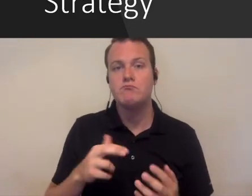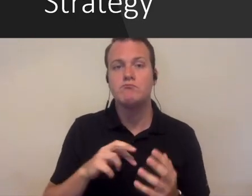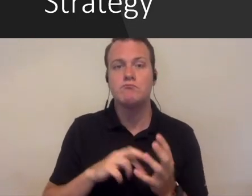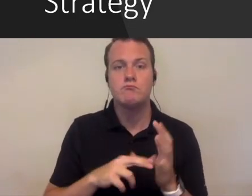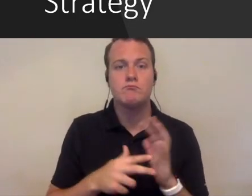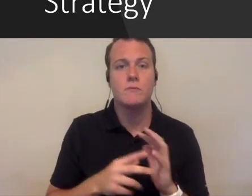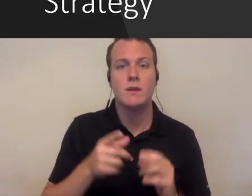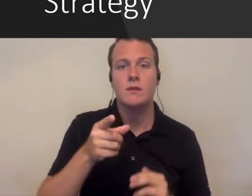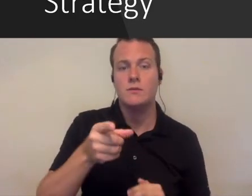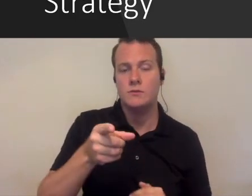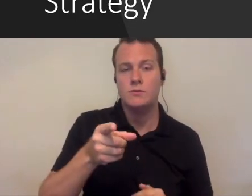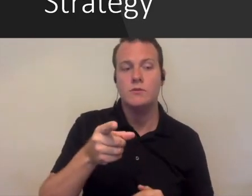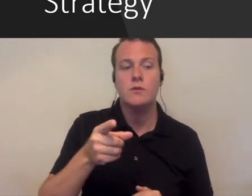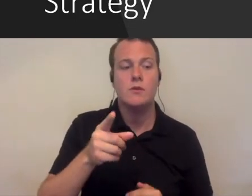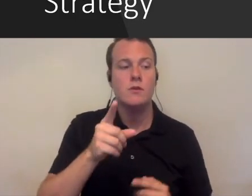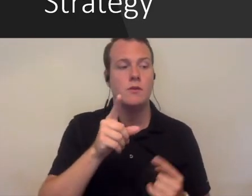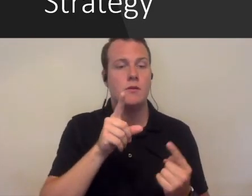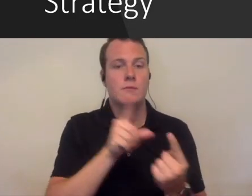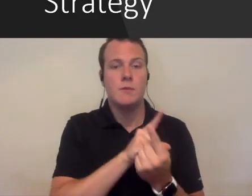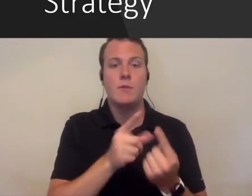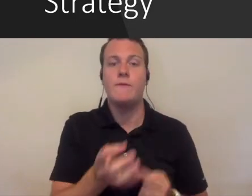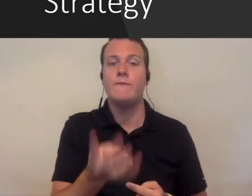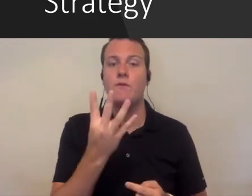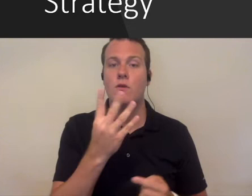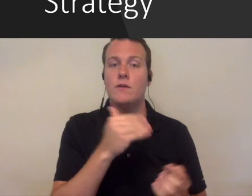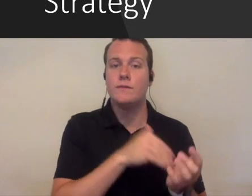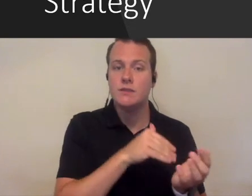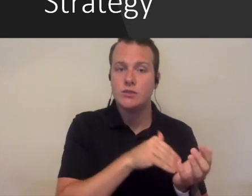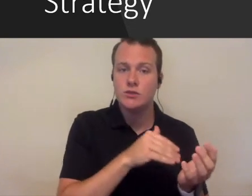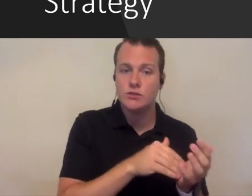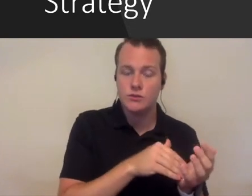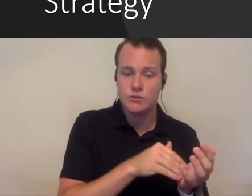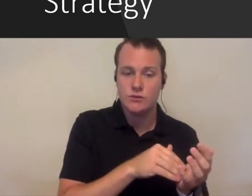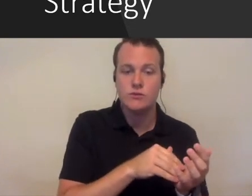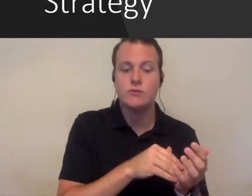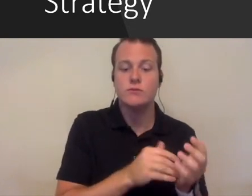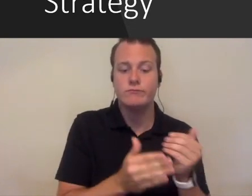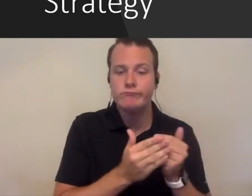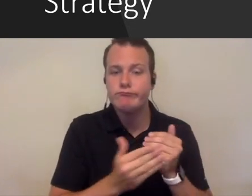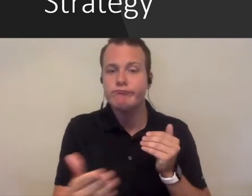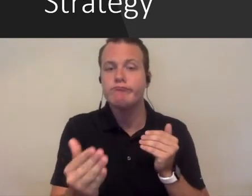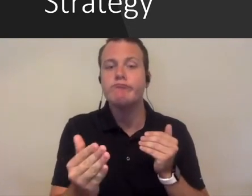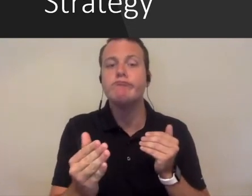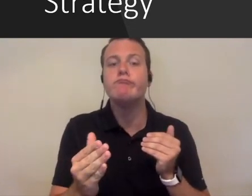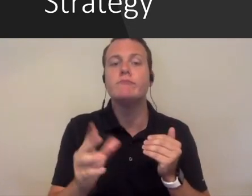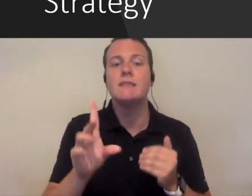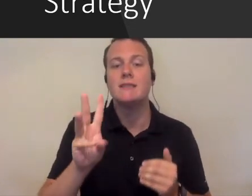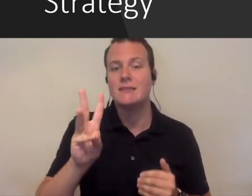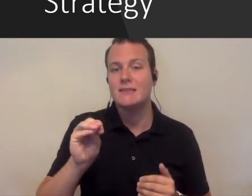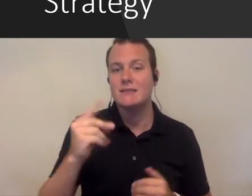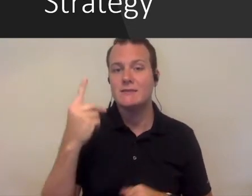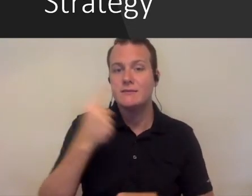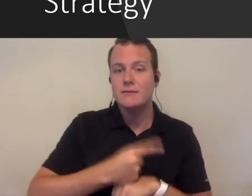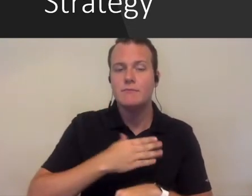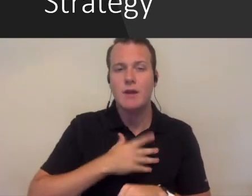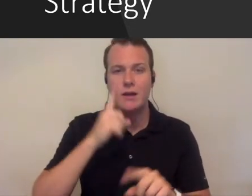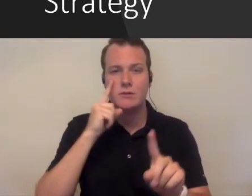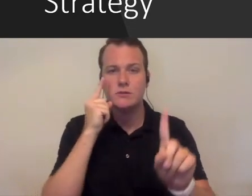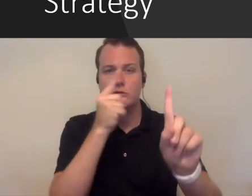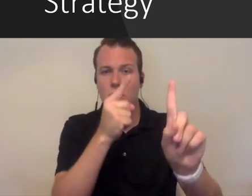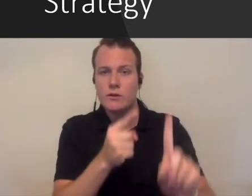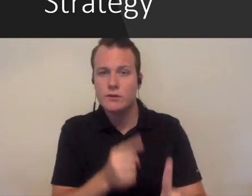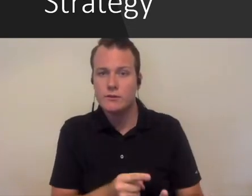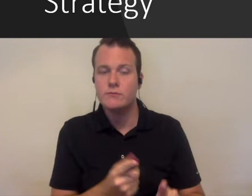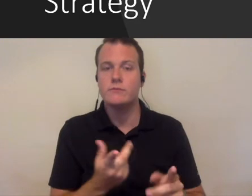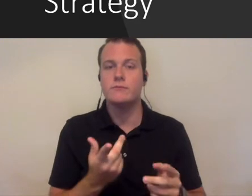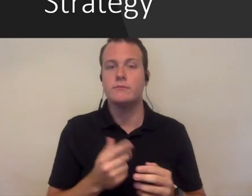4 physicians' offices or 4 practices over the next 60 days? Those are going to be my targets. So you want to make sure you're not